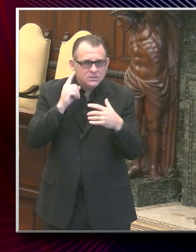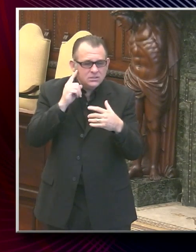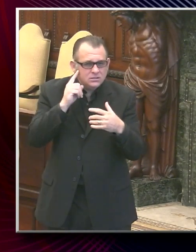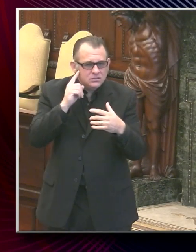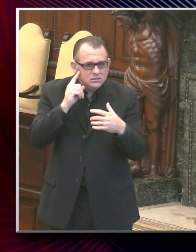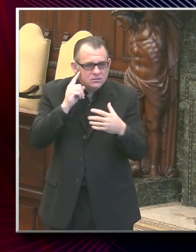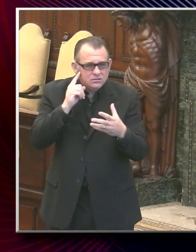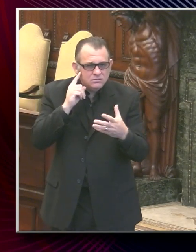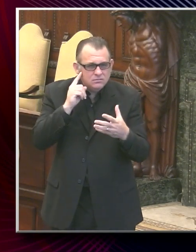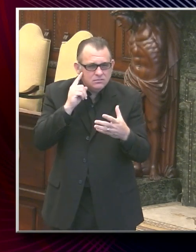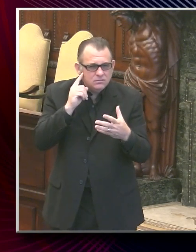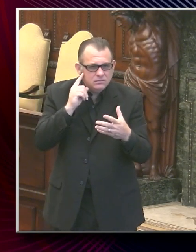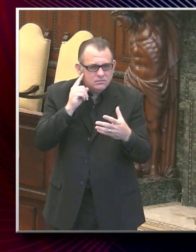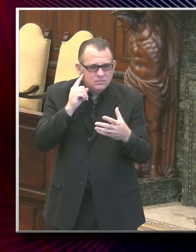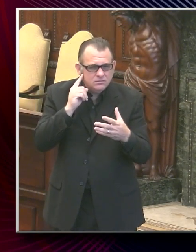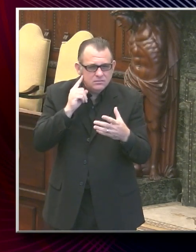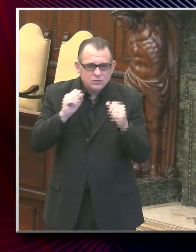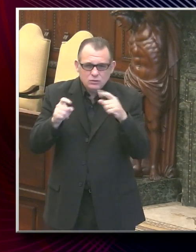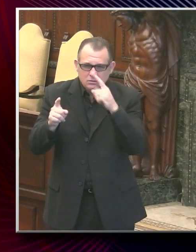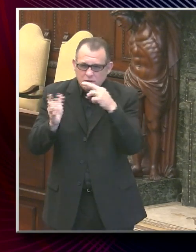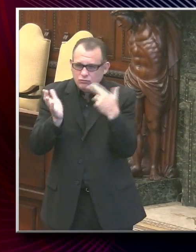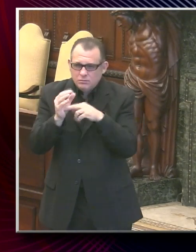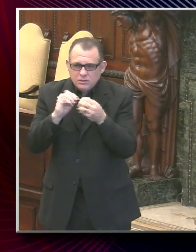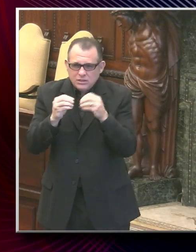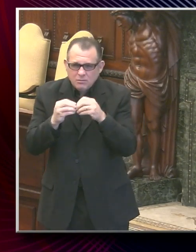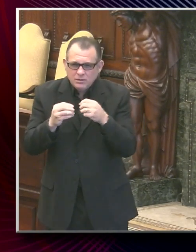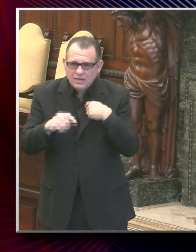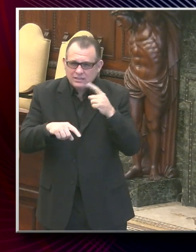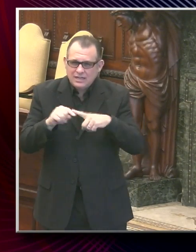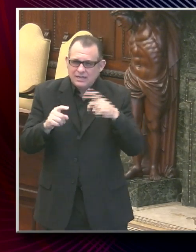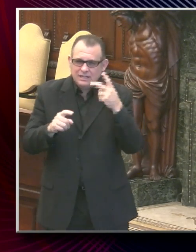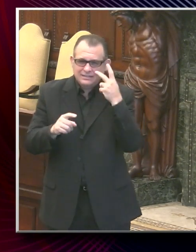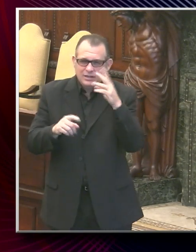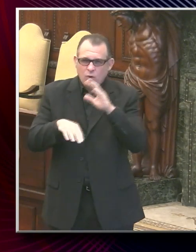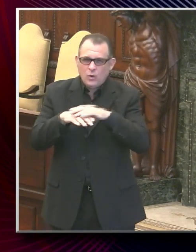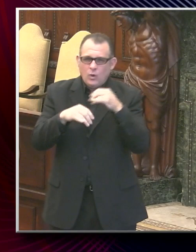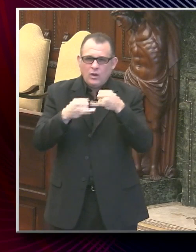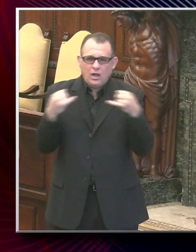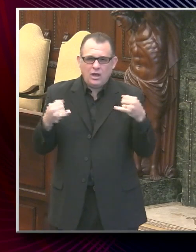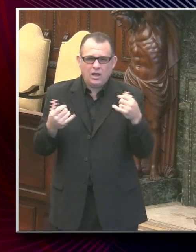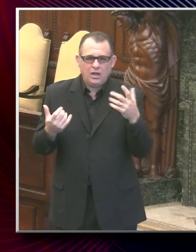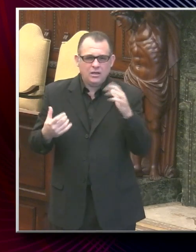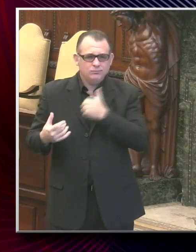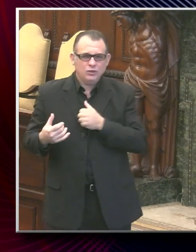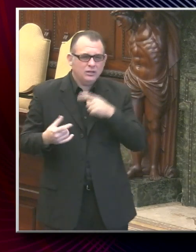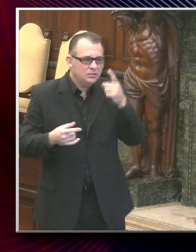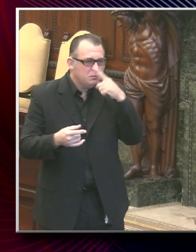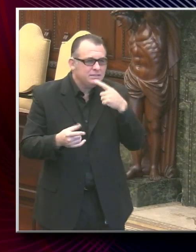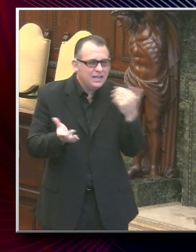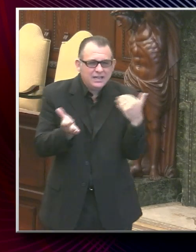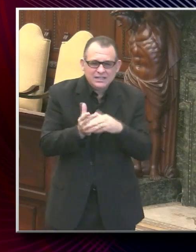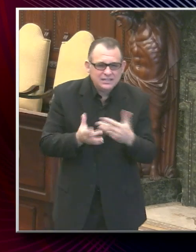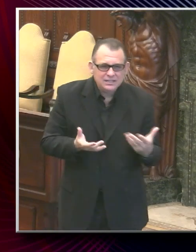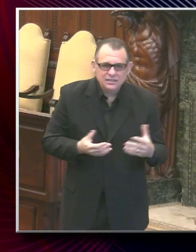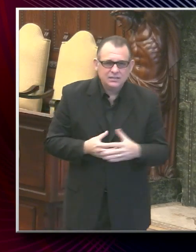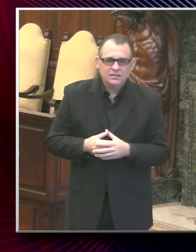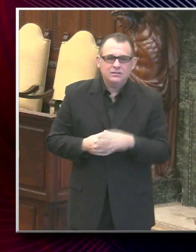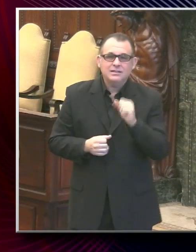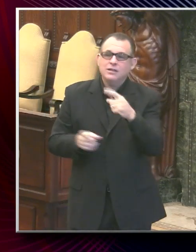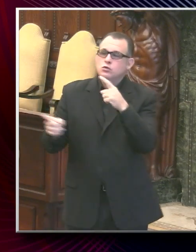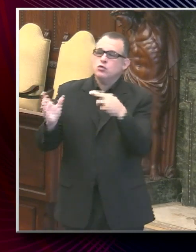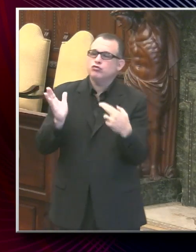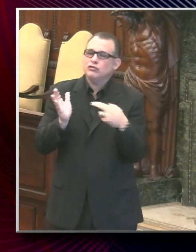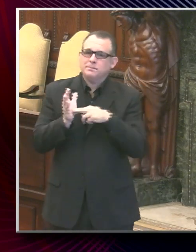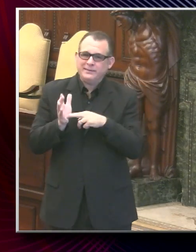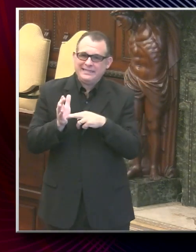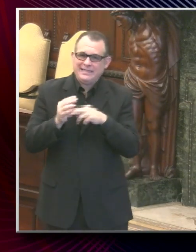don't see those numbers online right now. I'm sorry, I had trouble hearing your question. Could you speak up a little bit? You repeat the numbers about